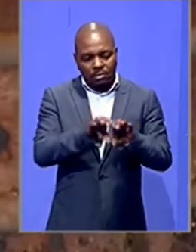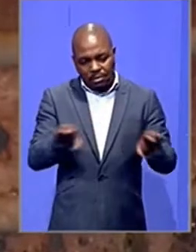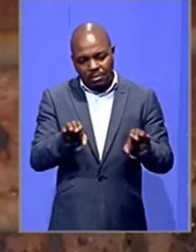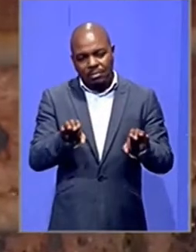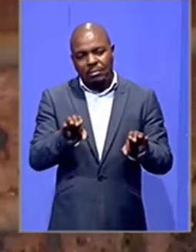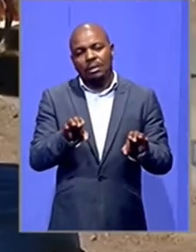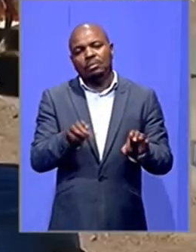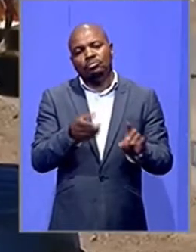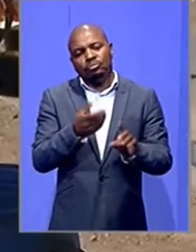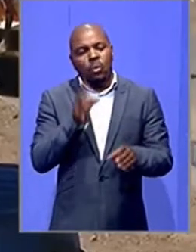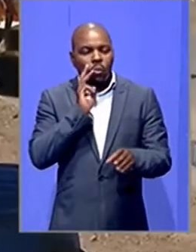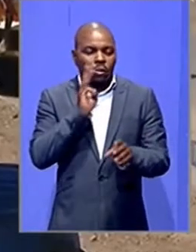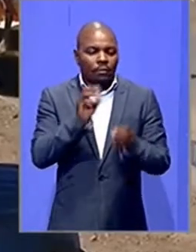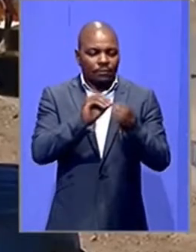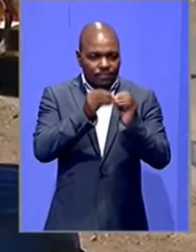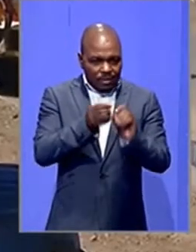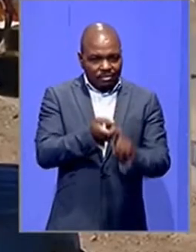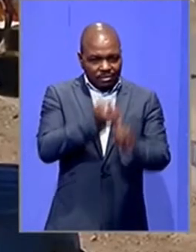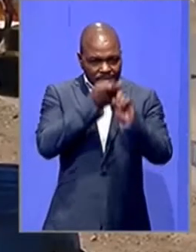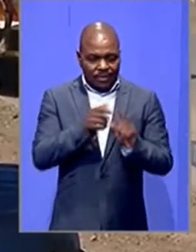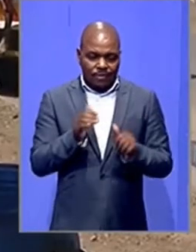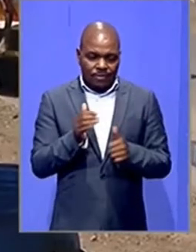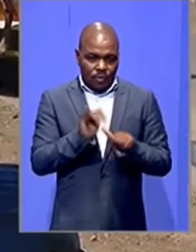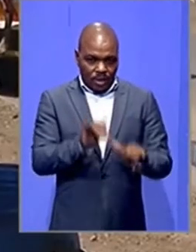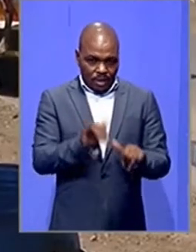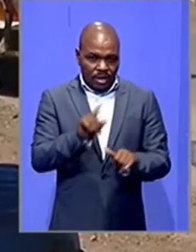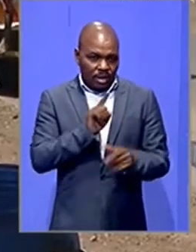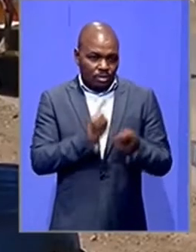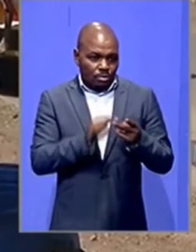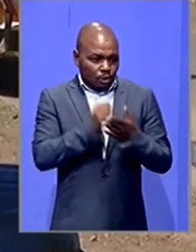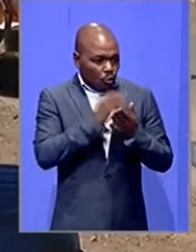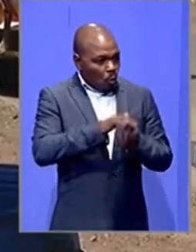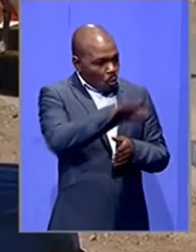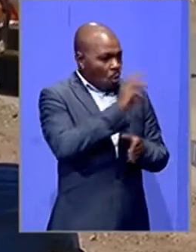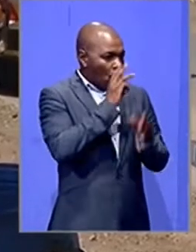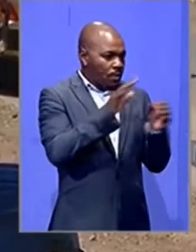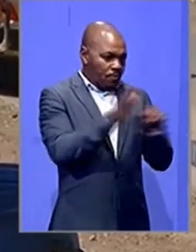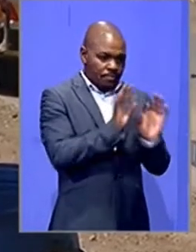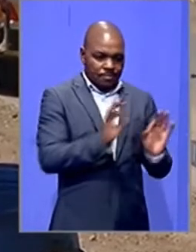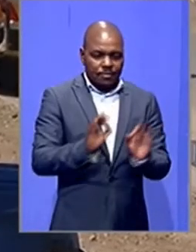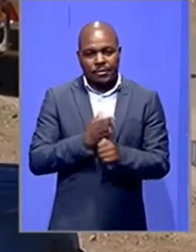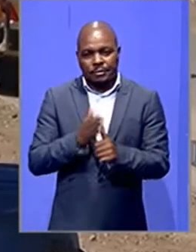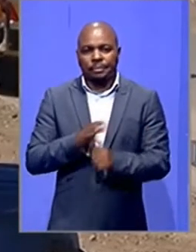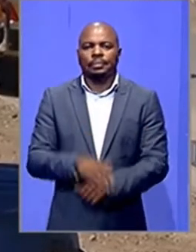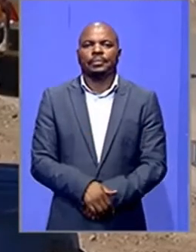sekegilwe go letlelela tshekatsheko ya seemo le gore madutelo a kgone go tlala.